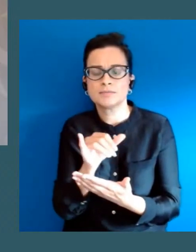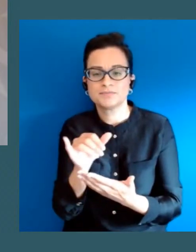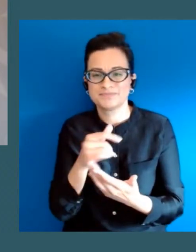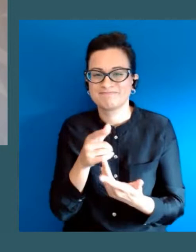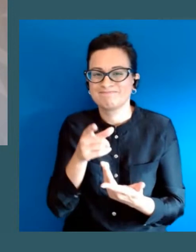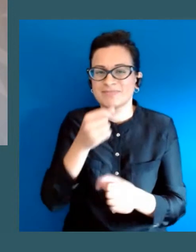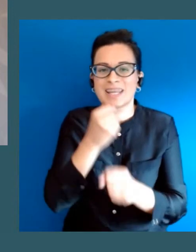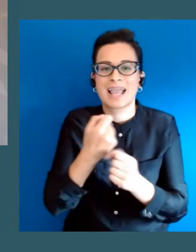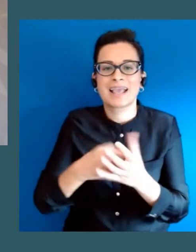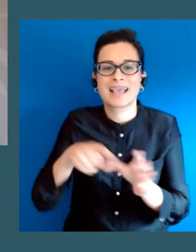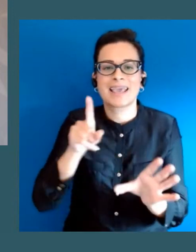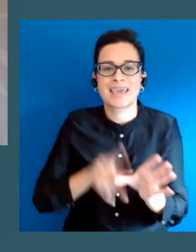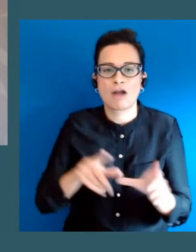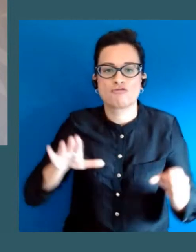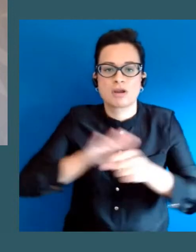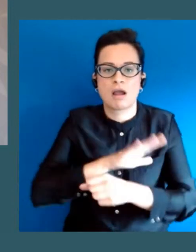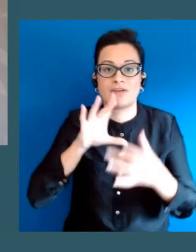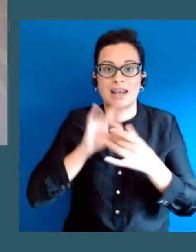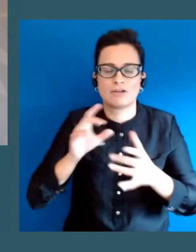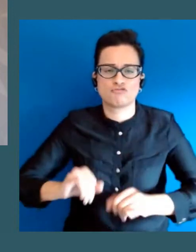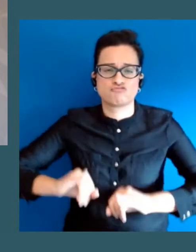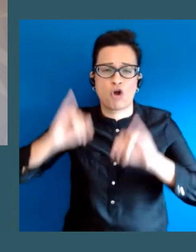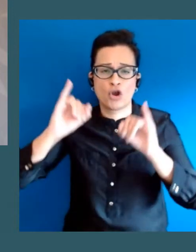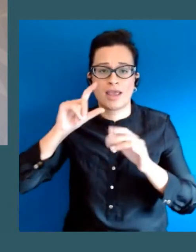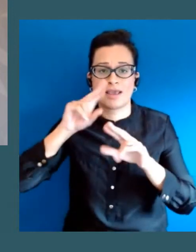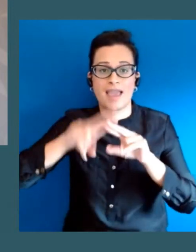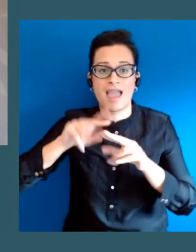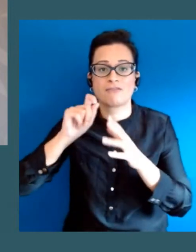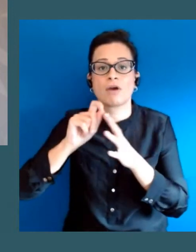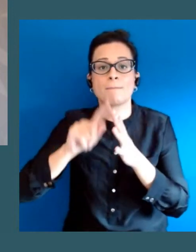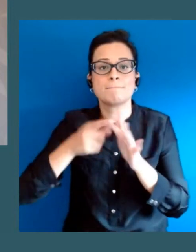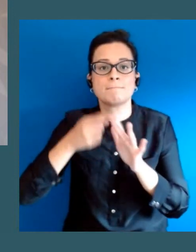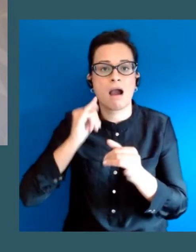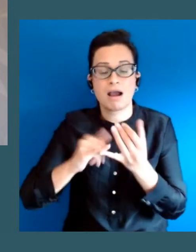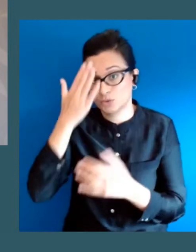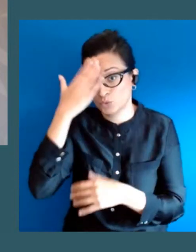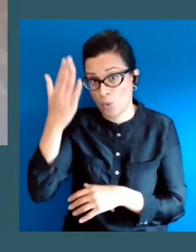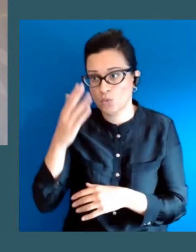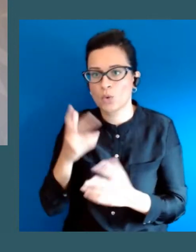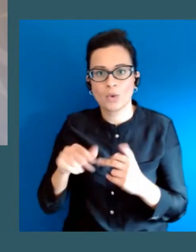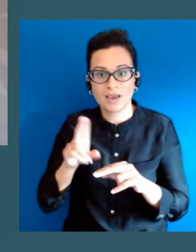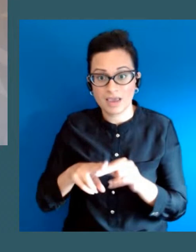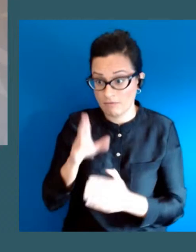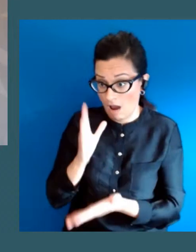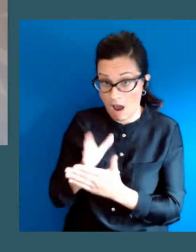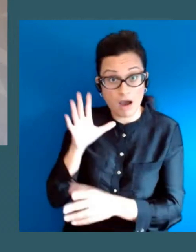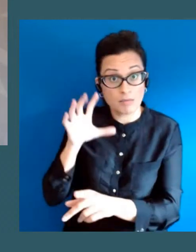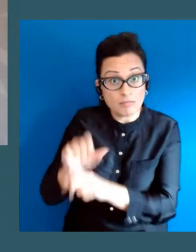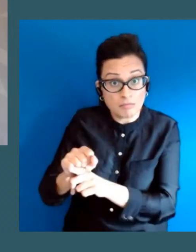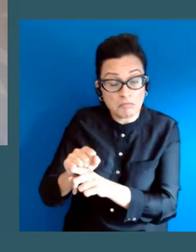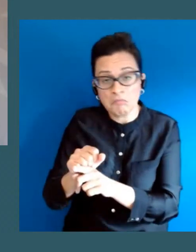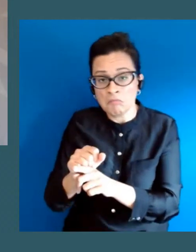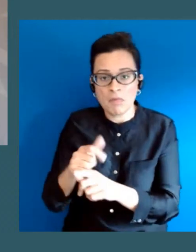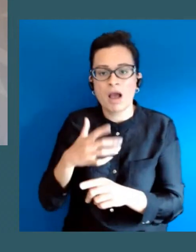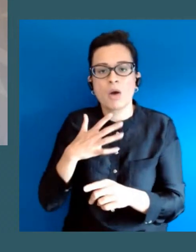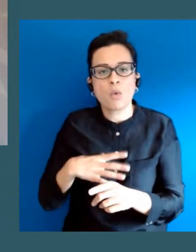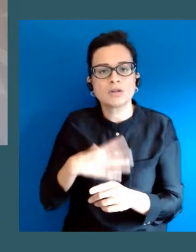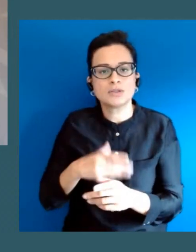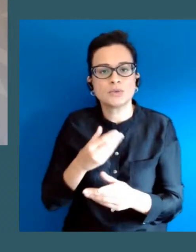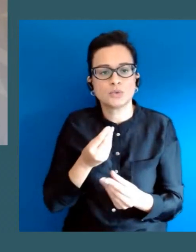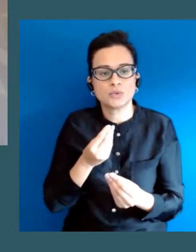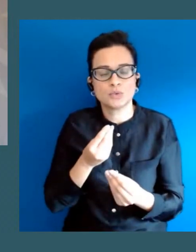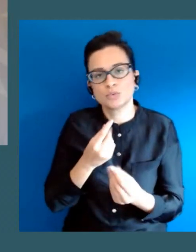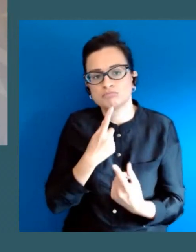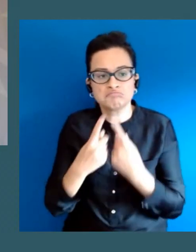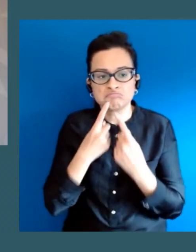the chronic FPIES. We still don't know, and as you said, not even sure this is a diagnosis, but I wanted to touch on it because I think it's